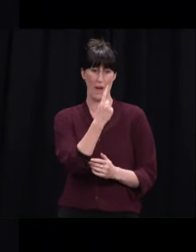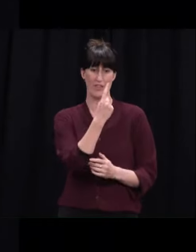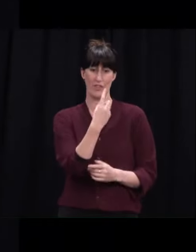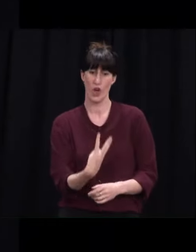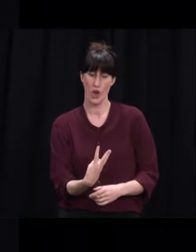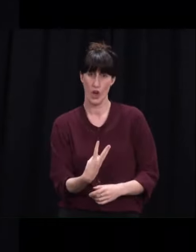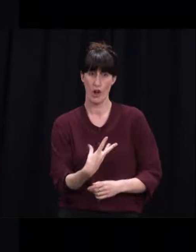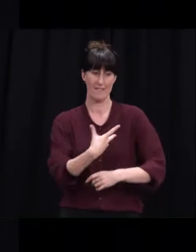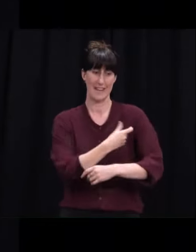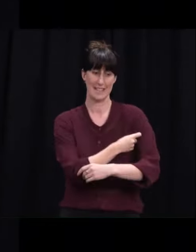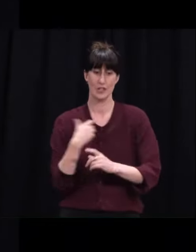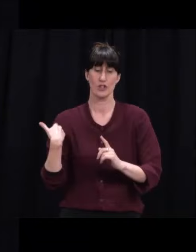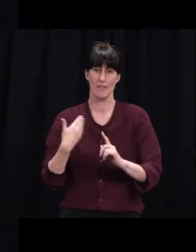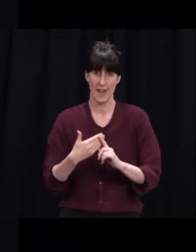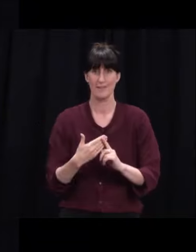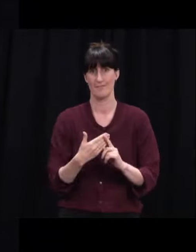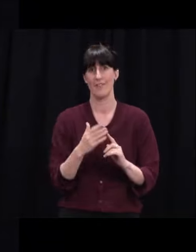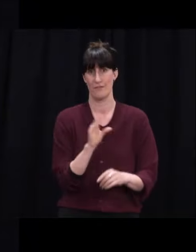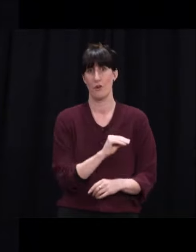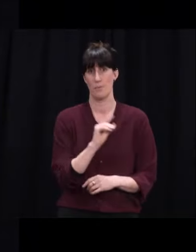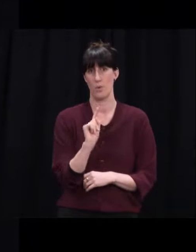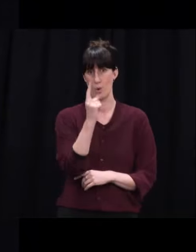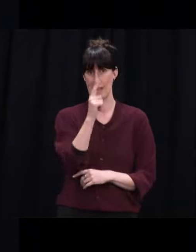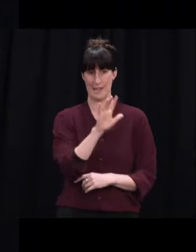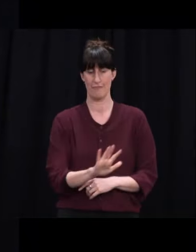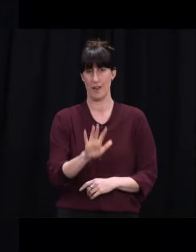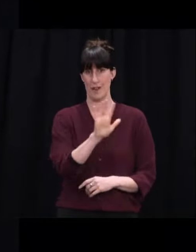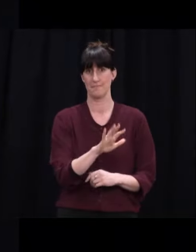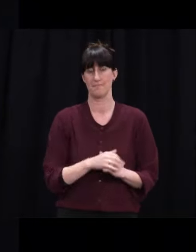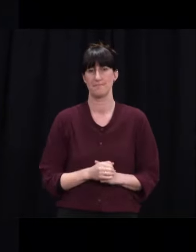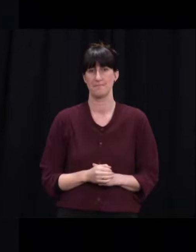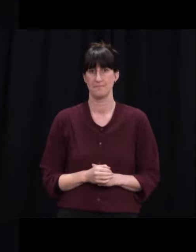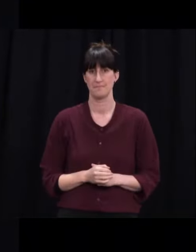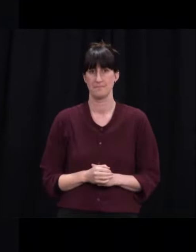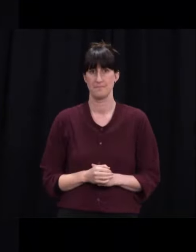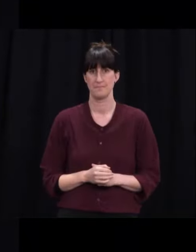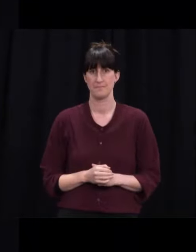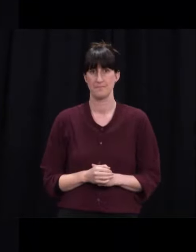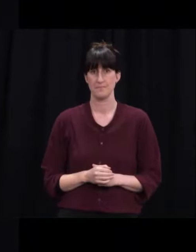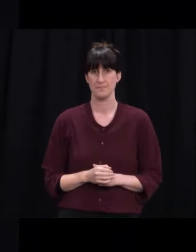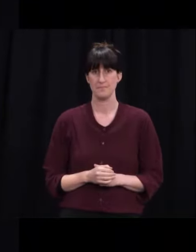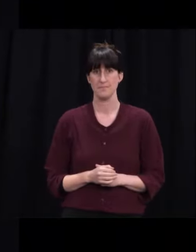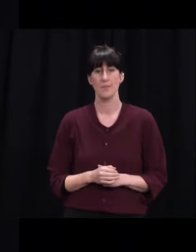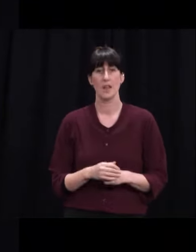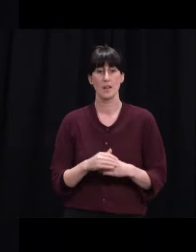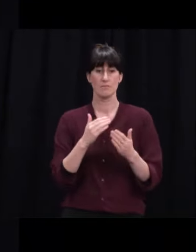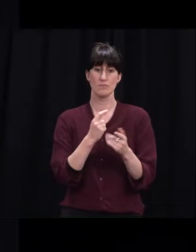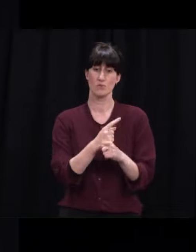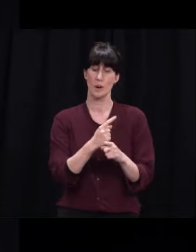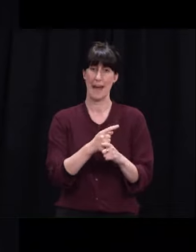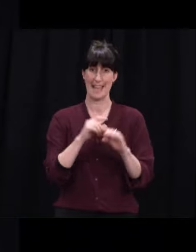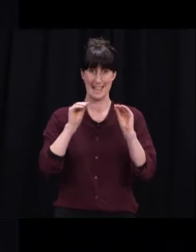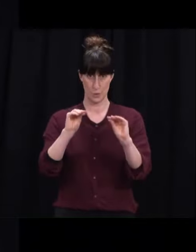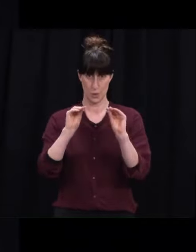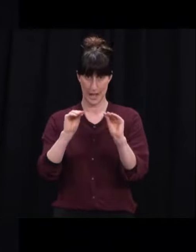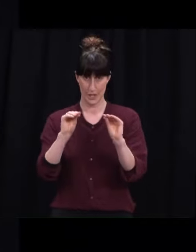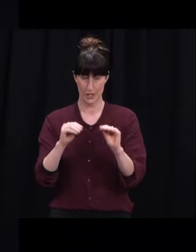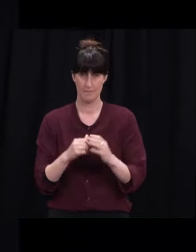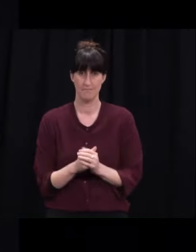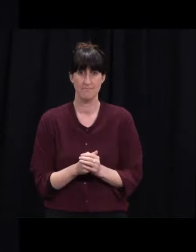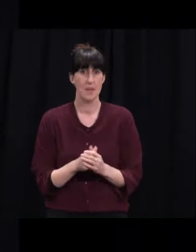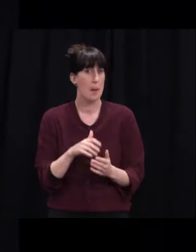been delivered so far have been in the Auckland region. A quick word on education. Some of you may or may not